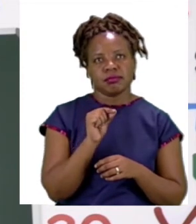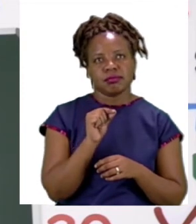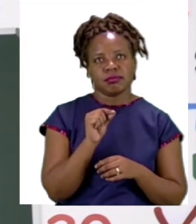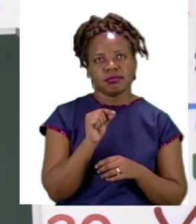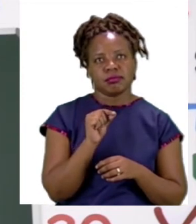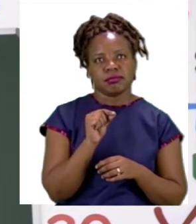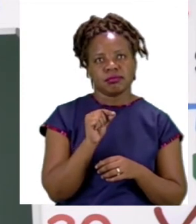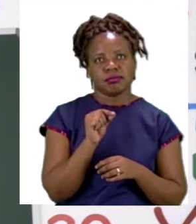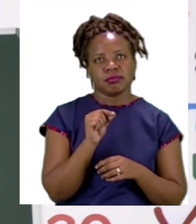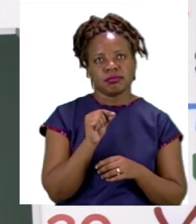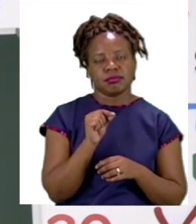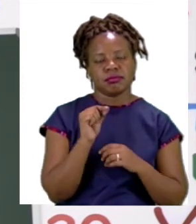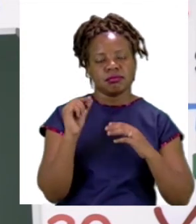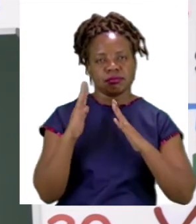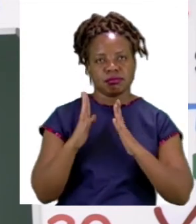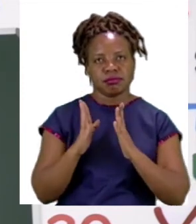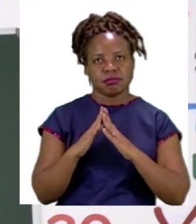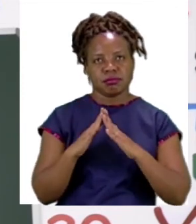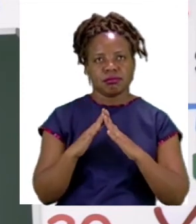and then house.